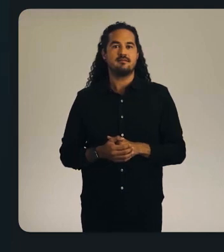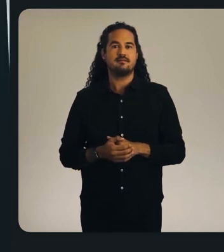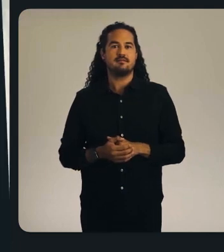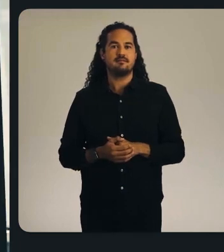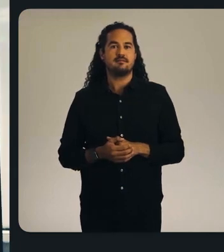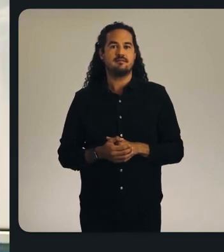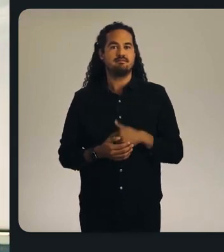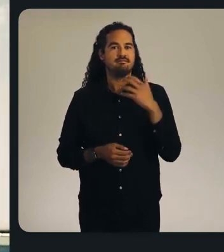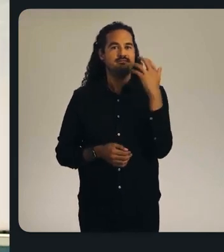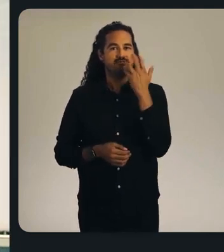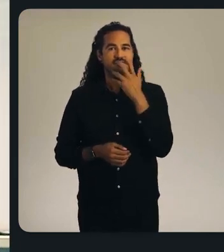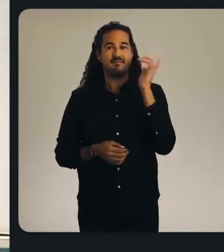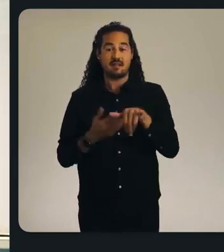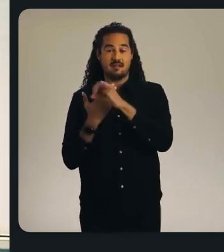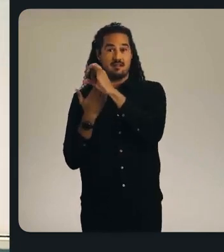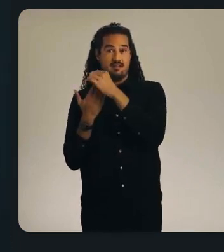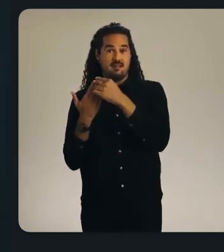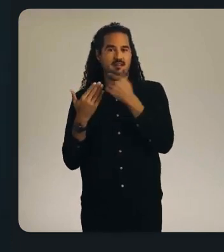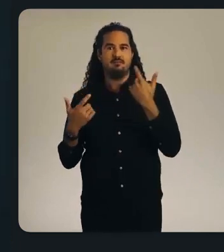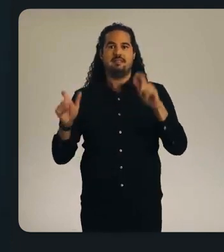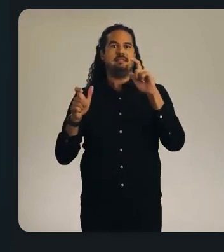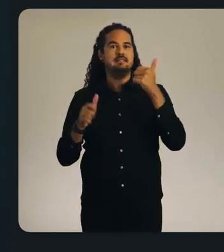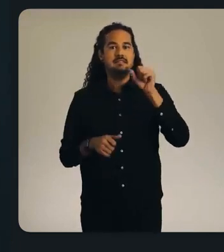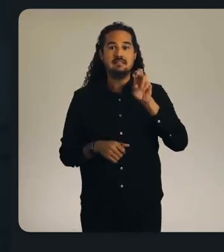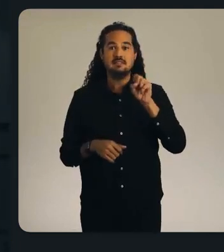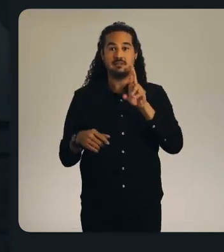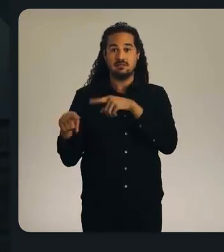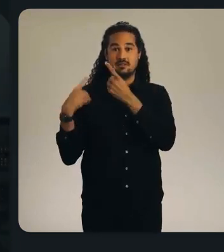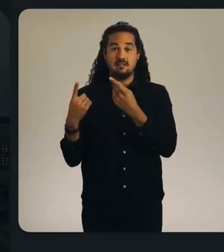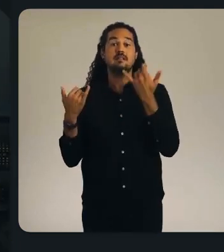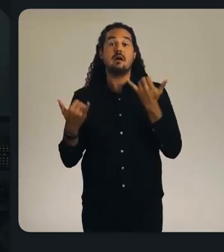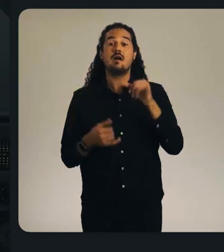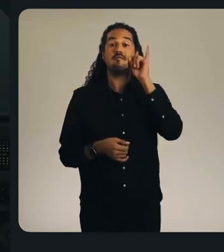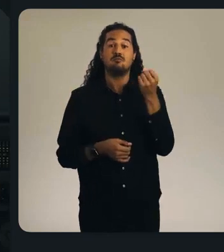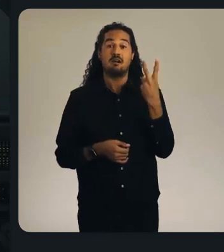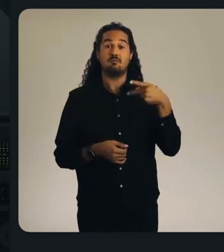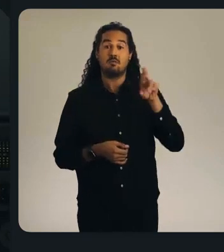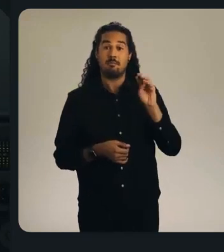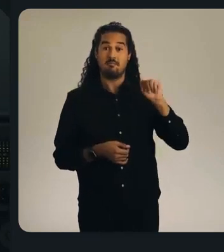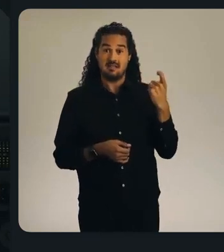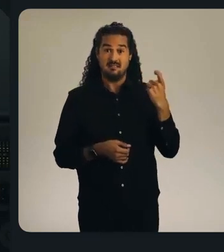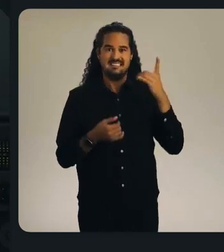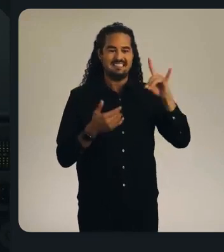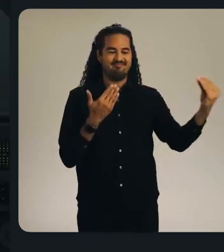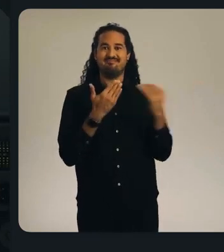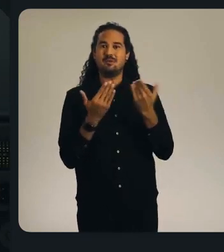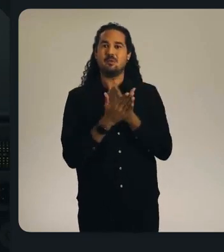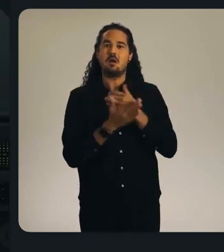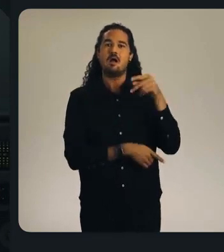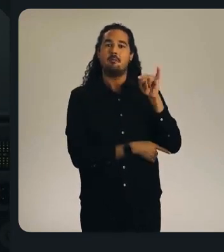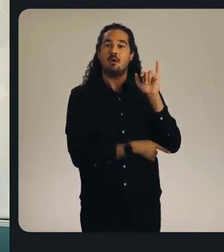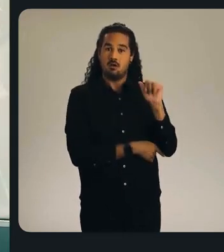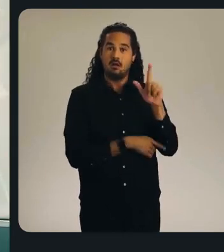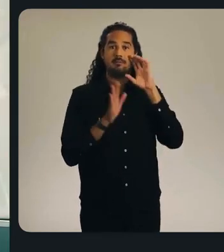the biggest sensor we've ever put in our dual camera system. iPhone 12 Pro Max introduced an amazing advanced technology, sensor shift optical image